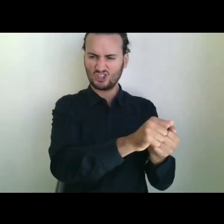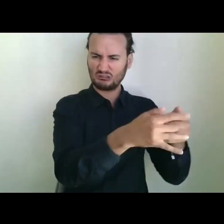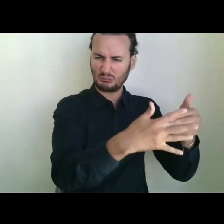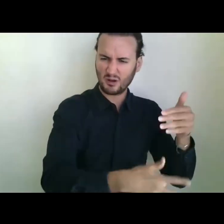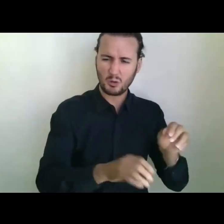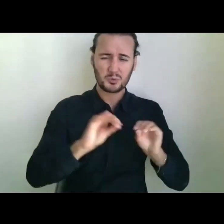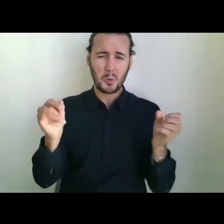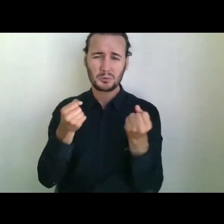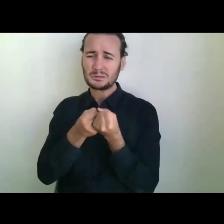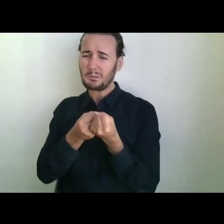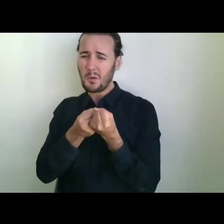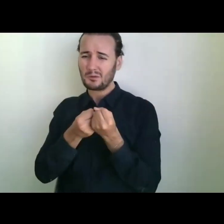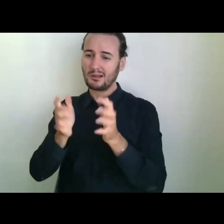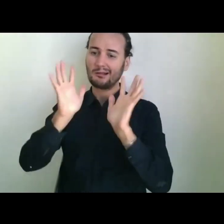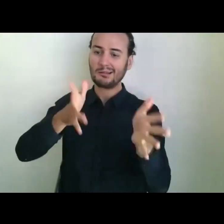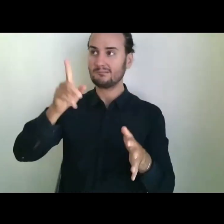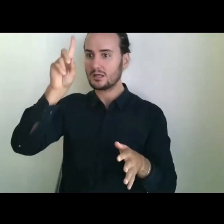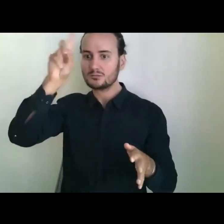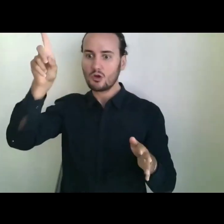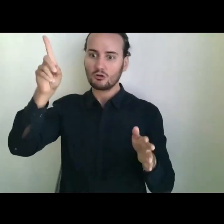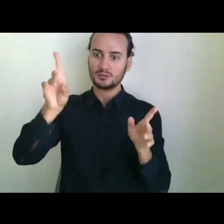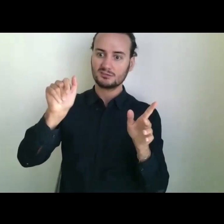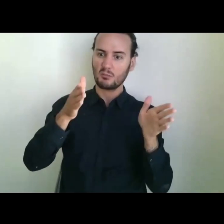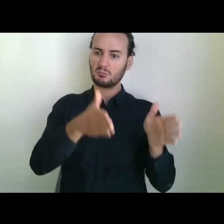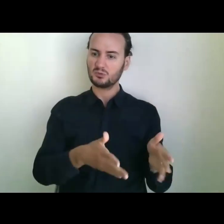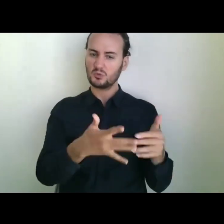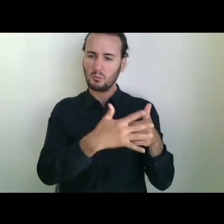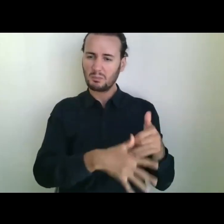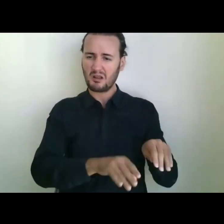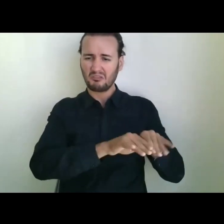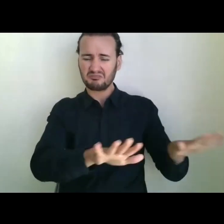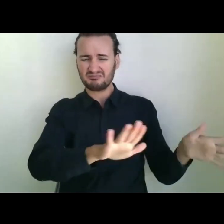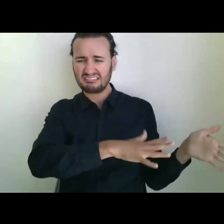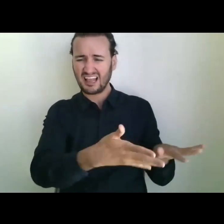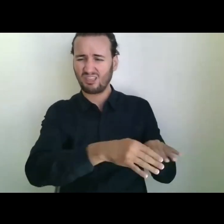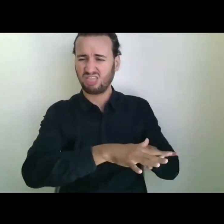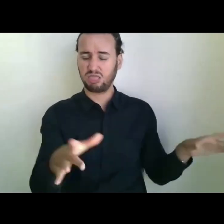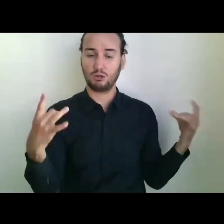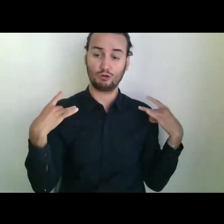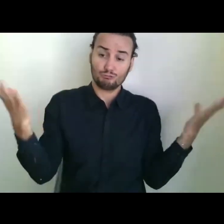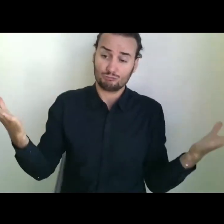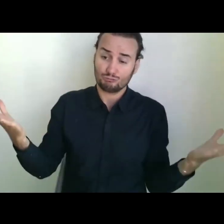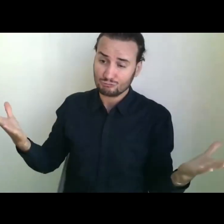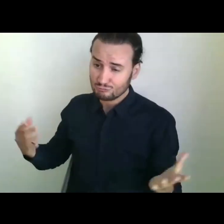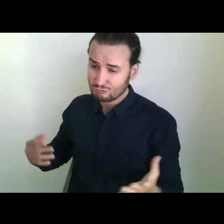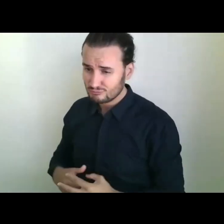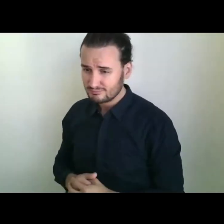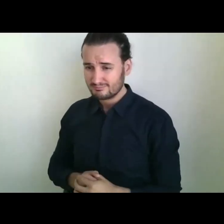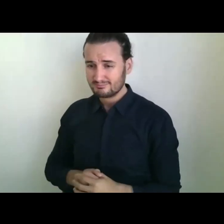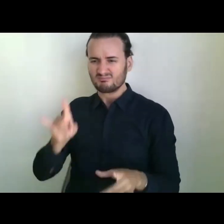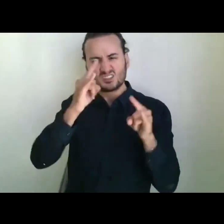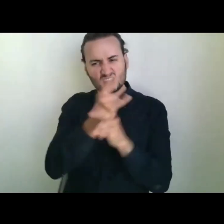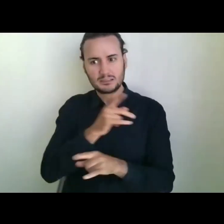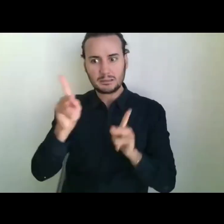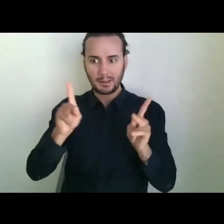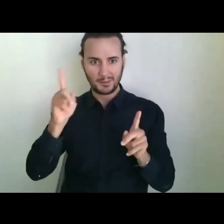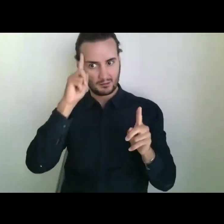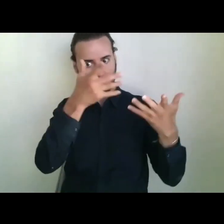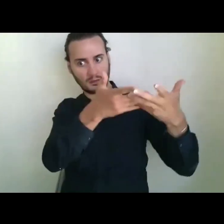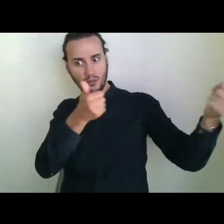an intellectually disabled person to bleed to death without remorse. It's funny to me when people think an apartheid state would listen